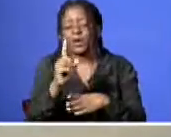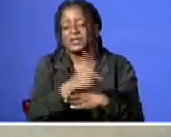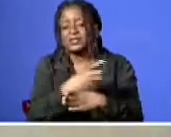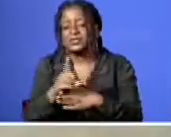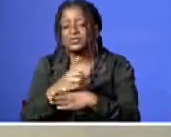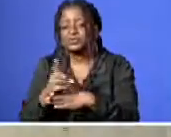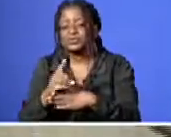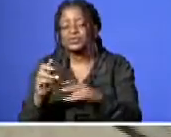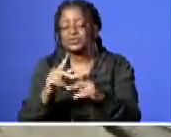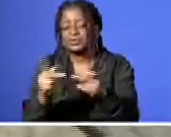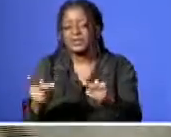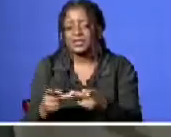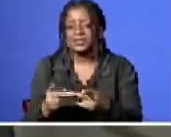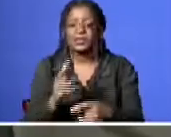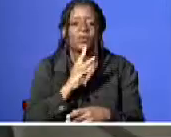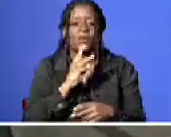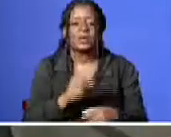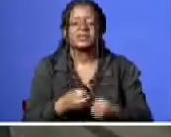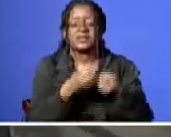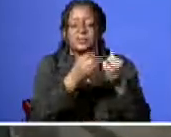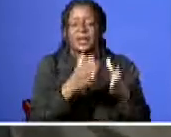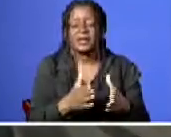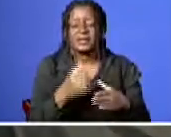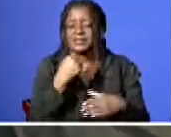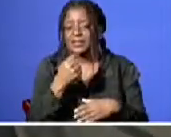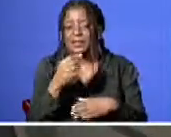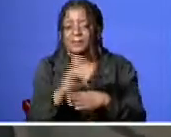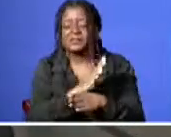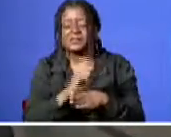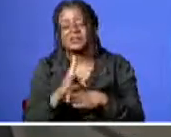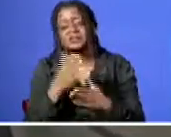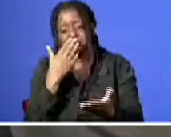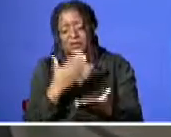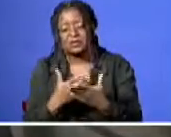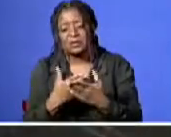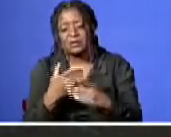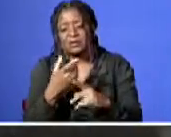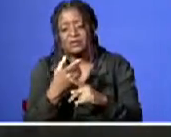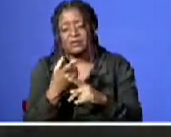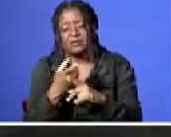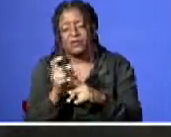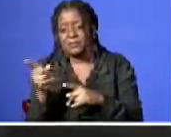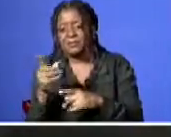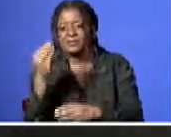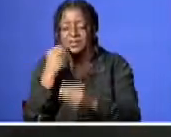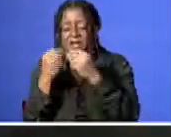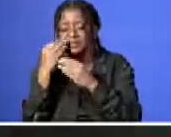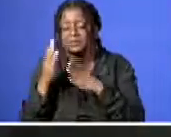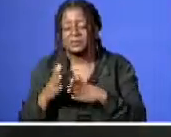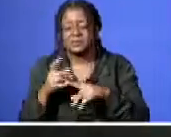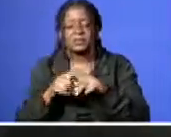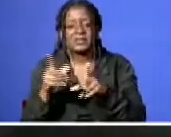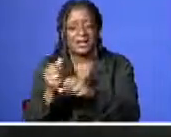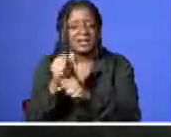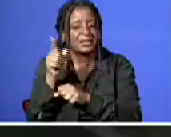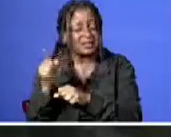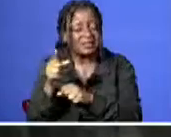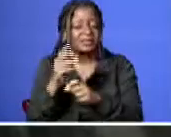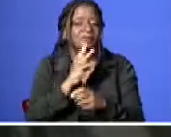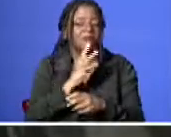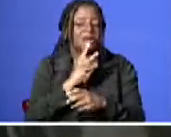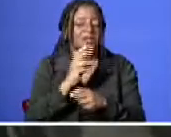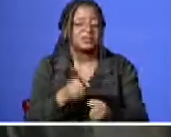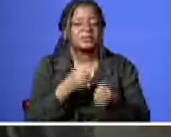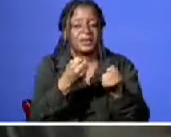Water supplier Gary Moss says business has been relatively good from his patrons, but the process of getting his water supply from the